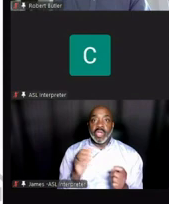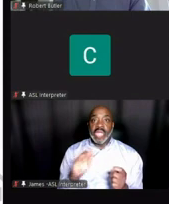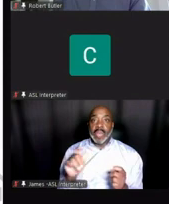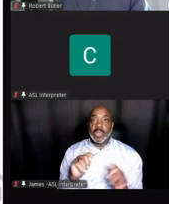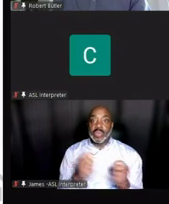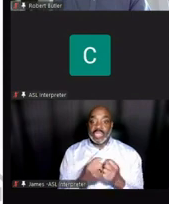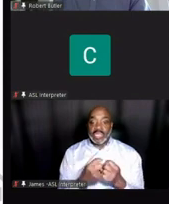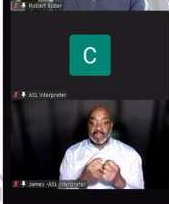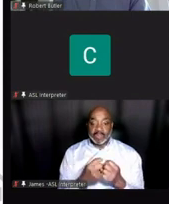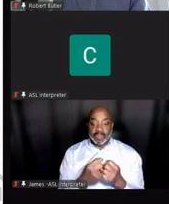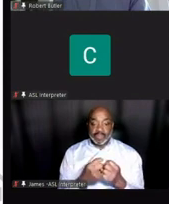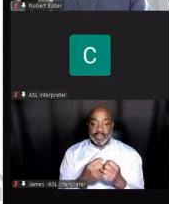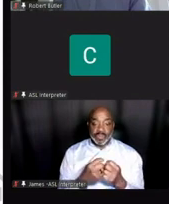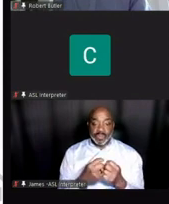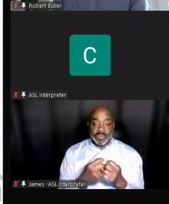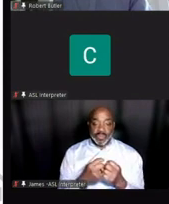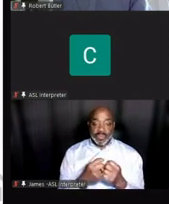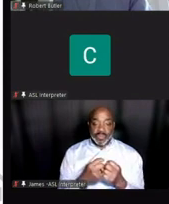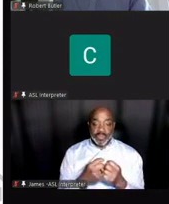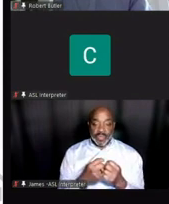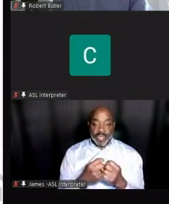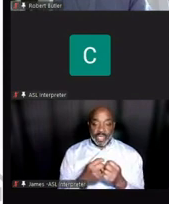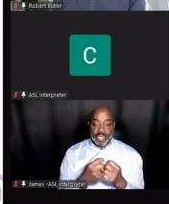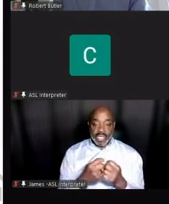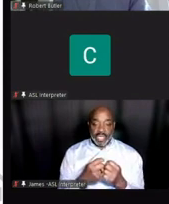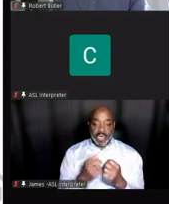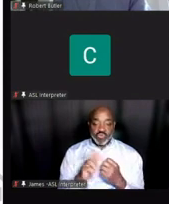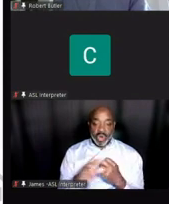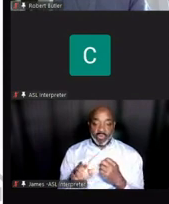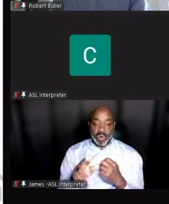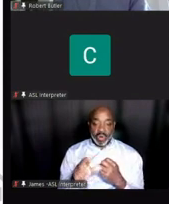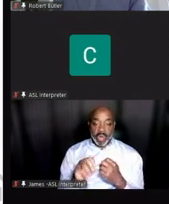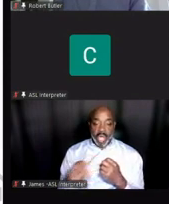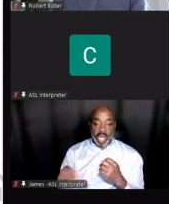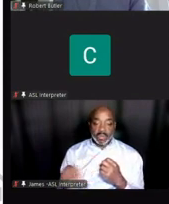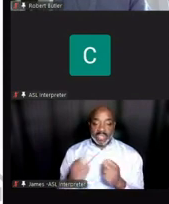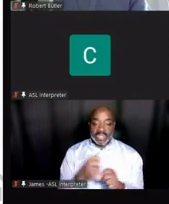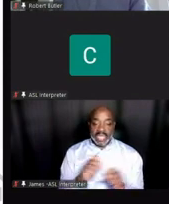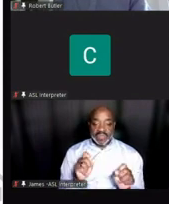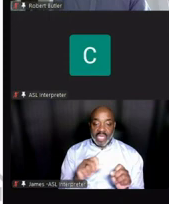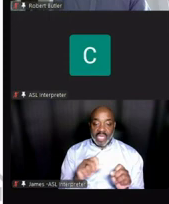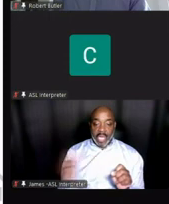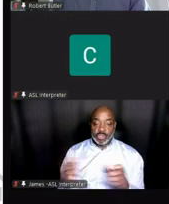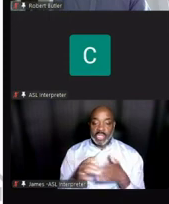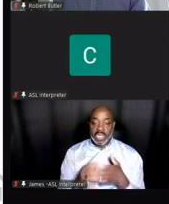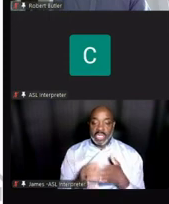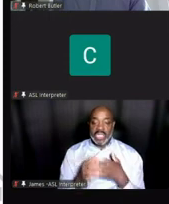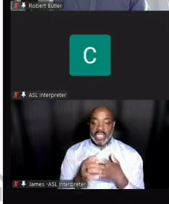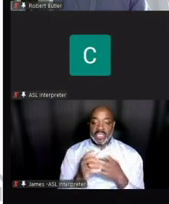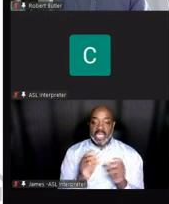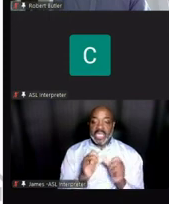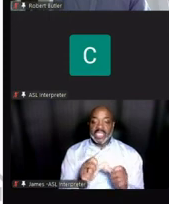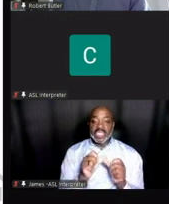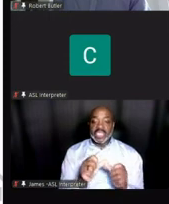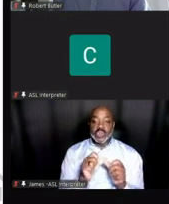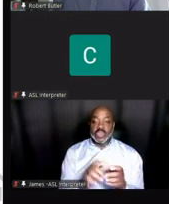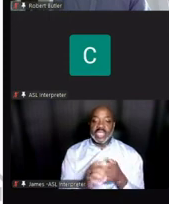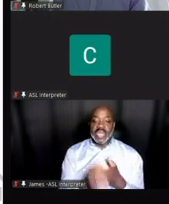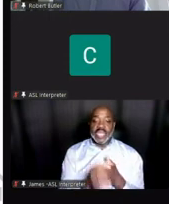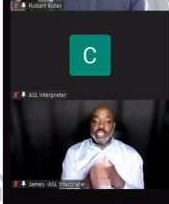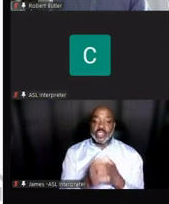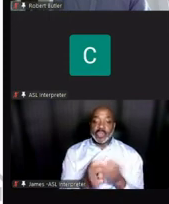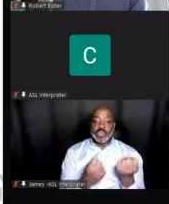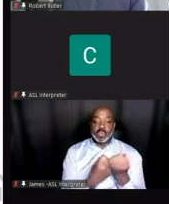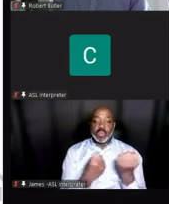apps, safety and others, and our leadership, we've had continuous leadership support